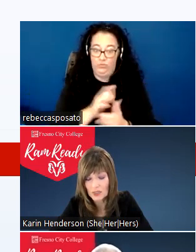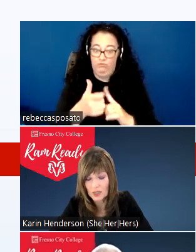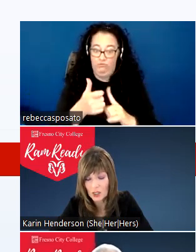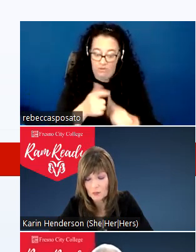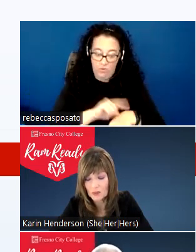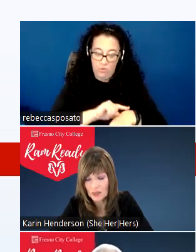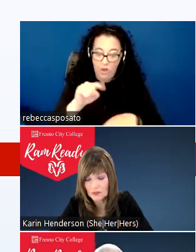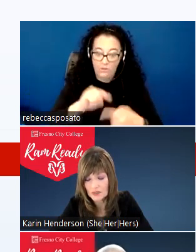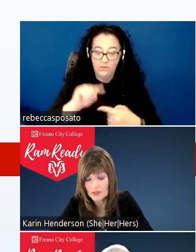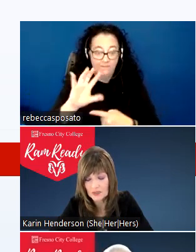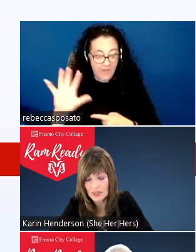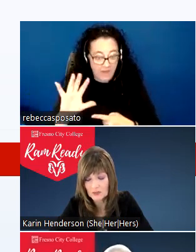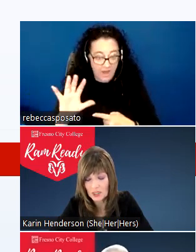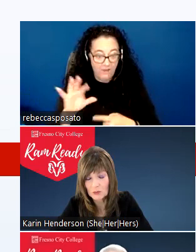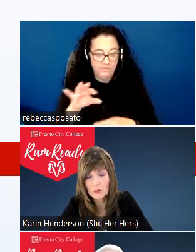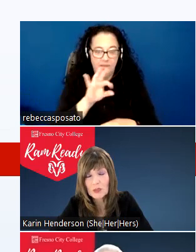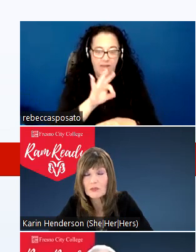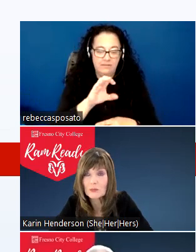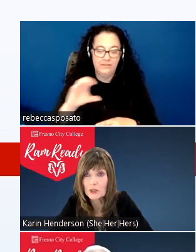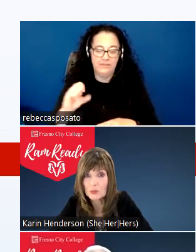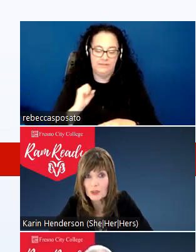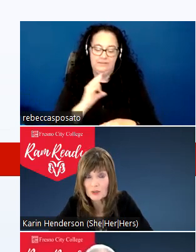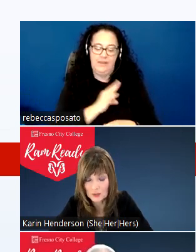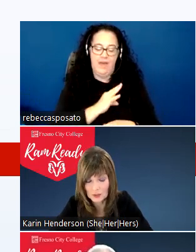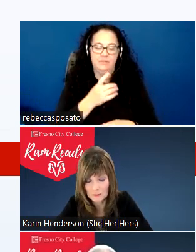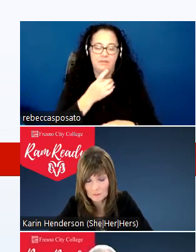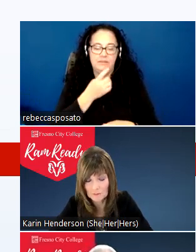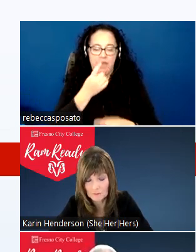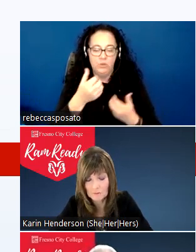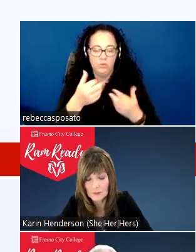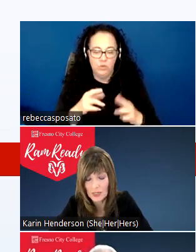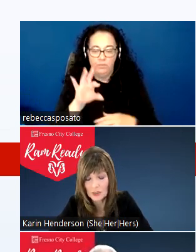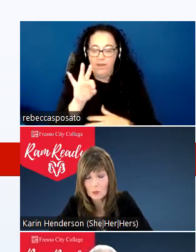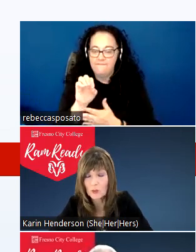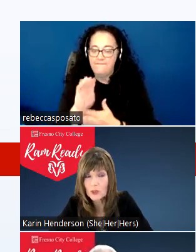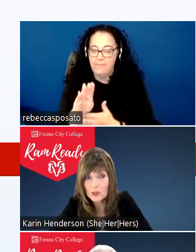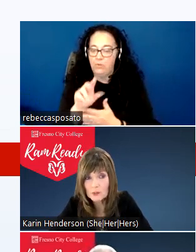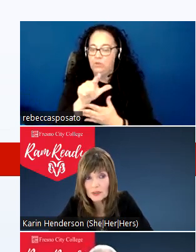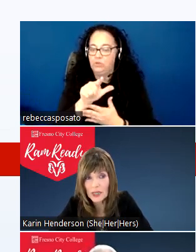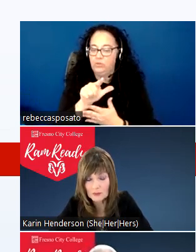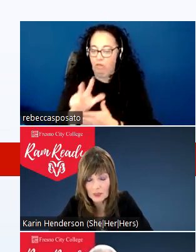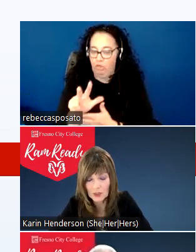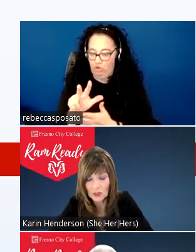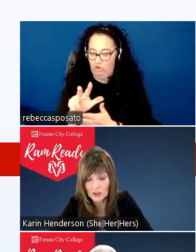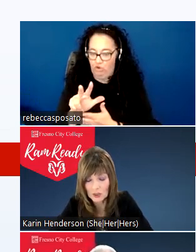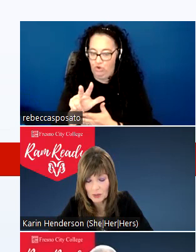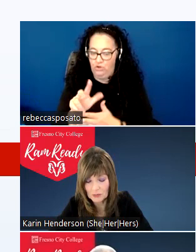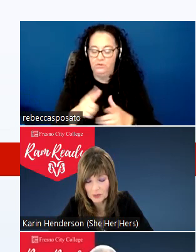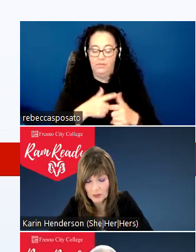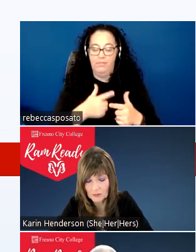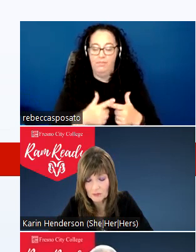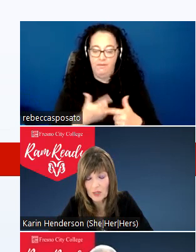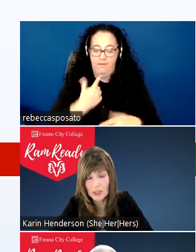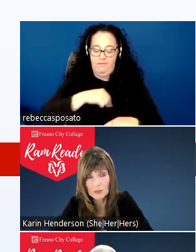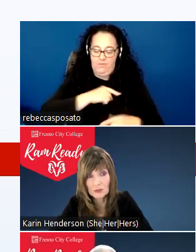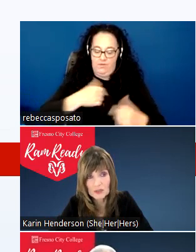5 in the FCC staff dining room on February 23rd. And then we're going to be having our job